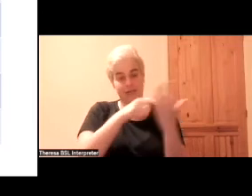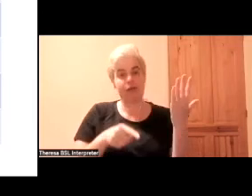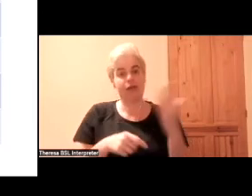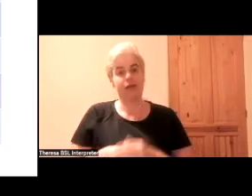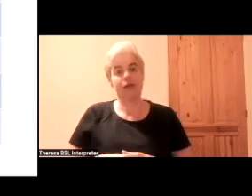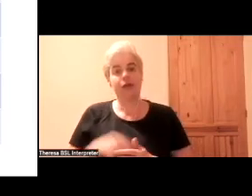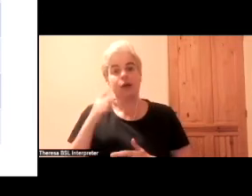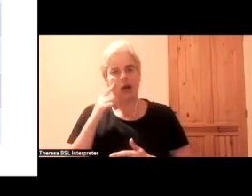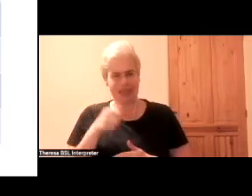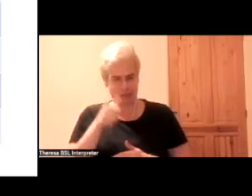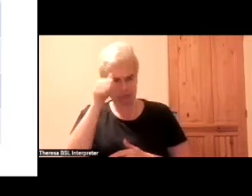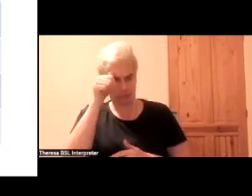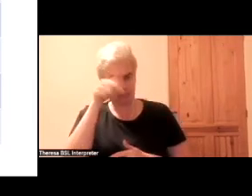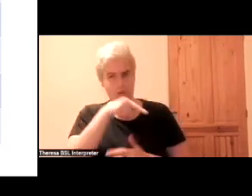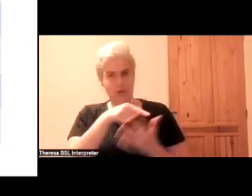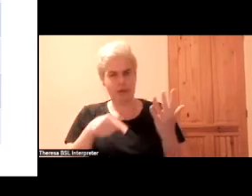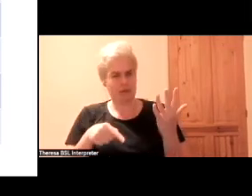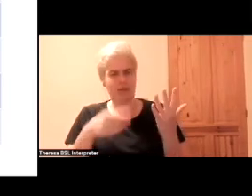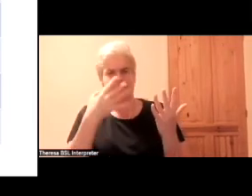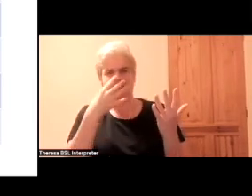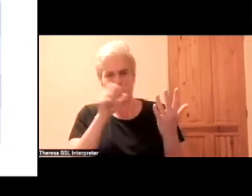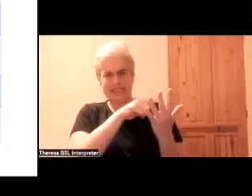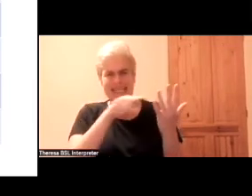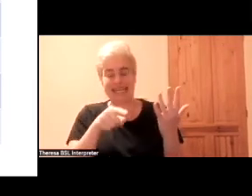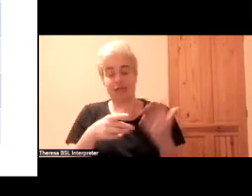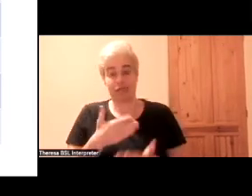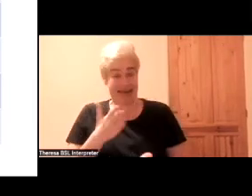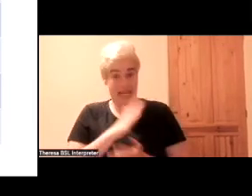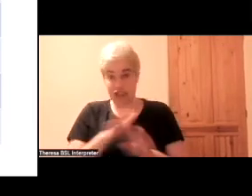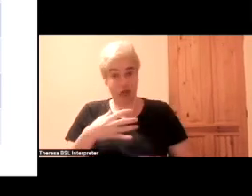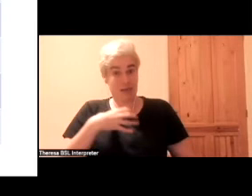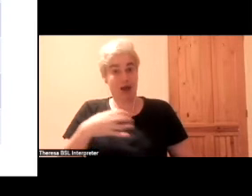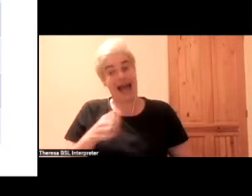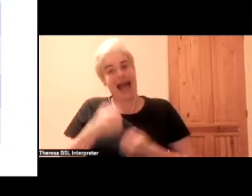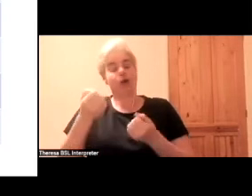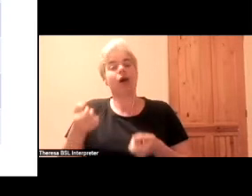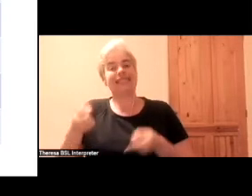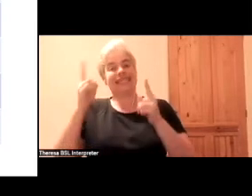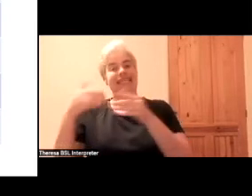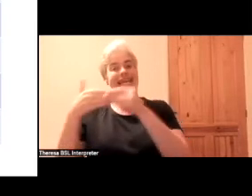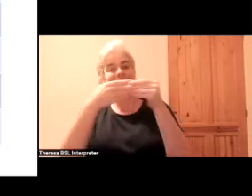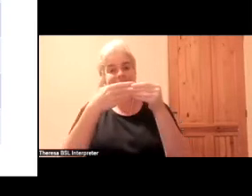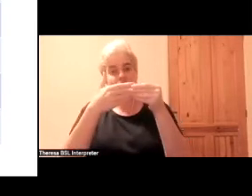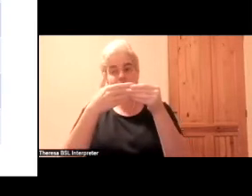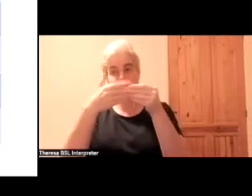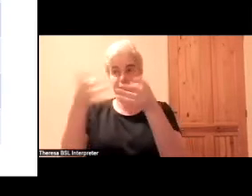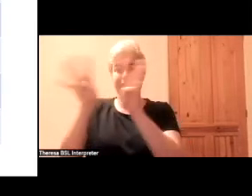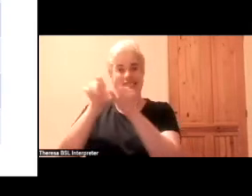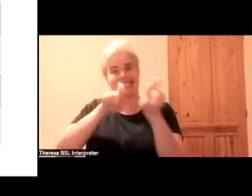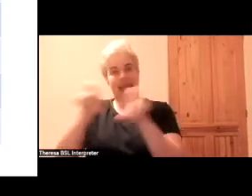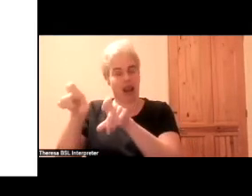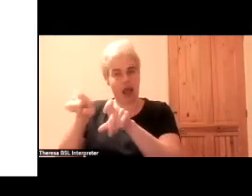When that is noted, it is hardly surprising that our senior leadership is still